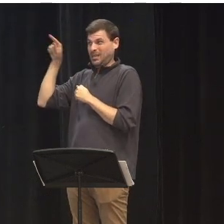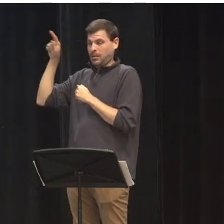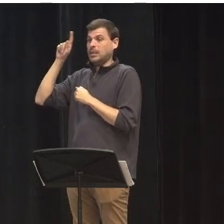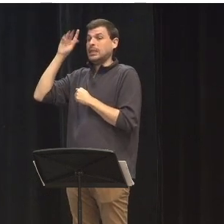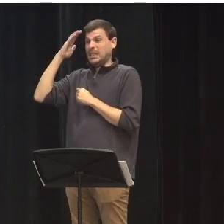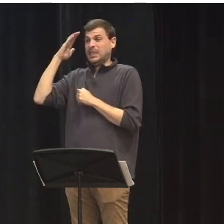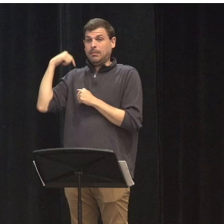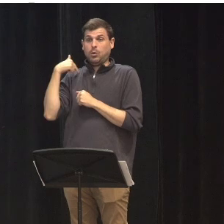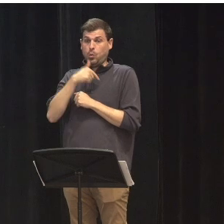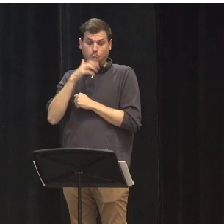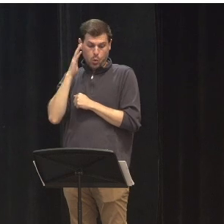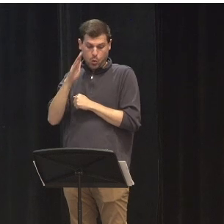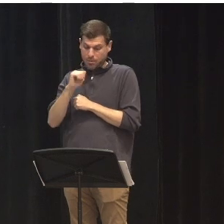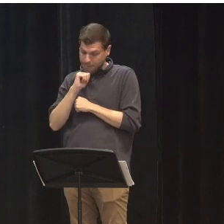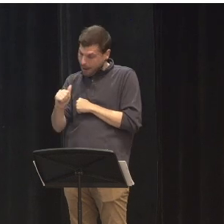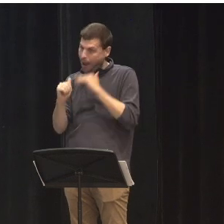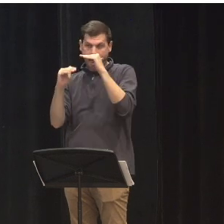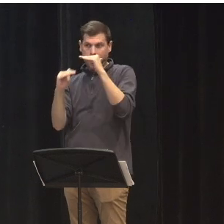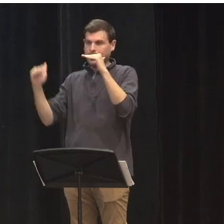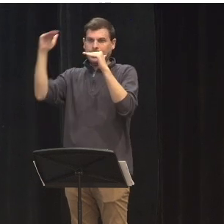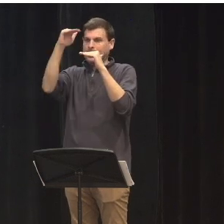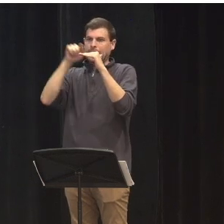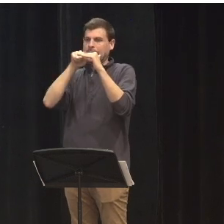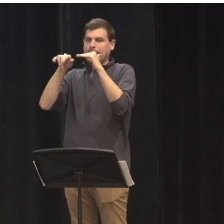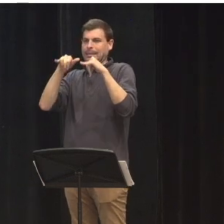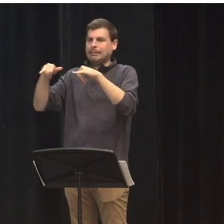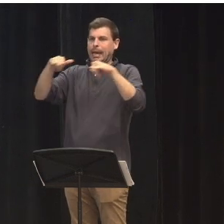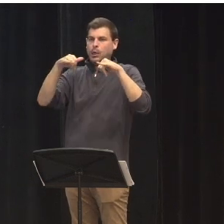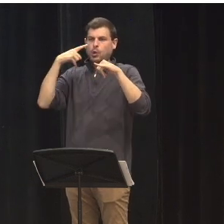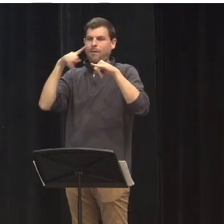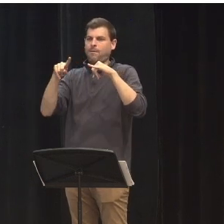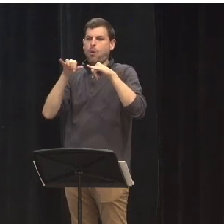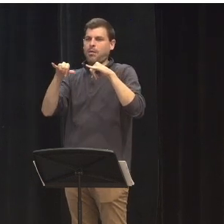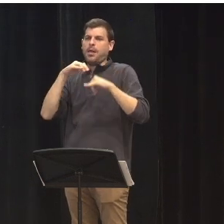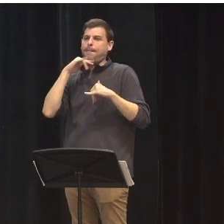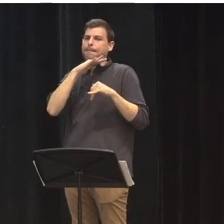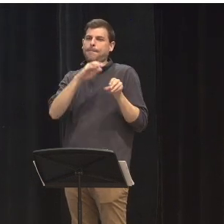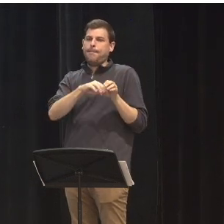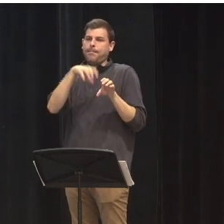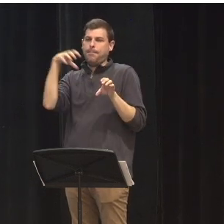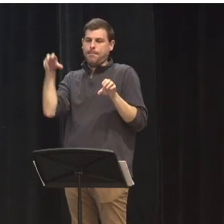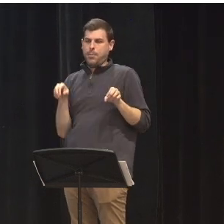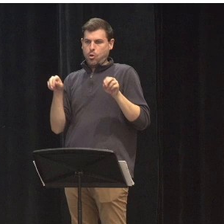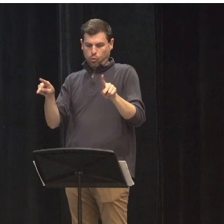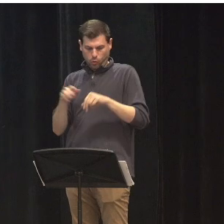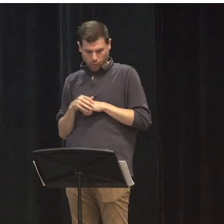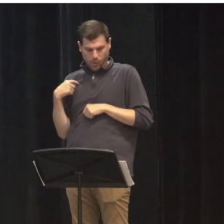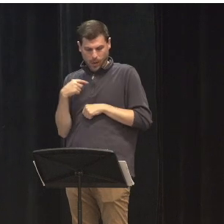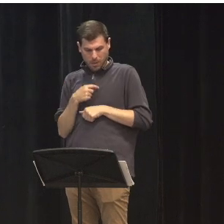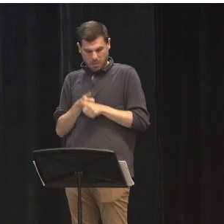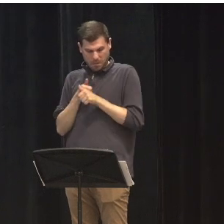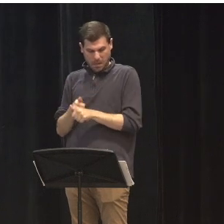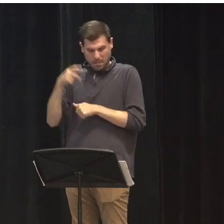we wouldn't exceed any of the standards for particulate matter down to the lowest micron of 2.5 and